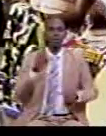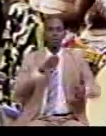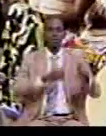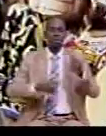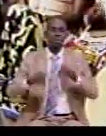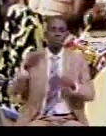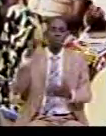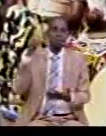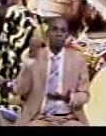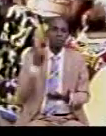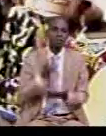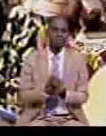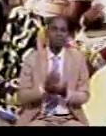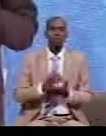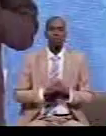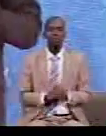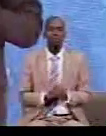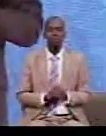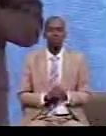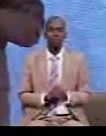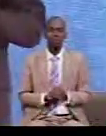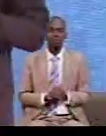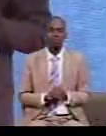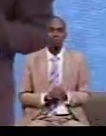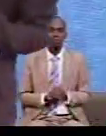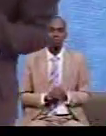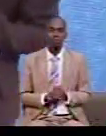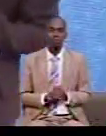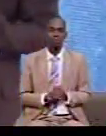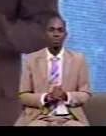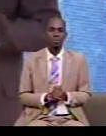The choir shall take over now.